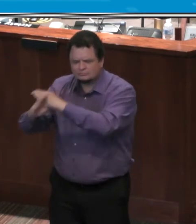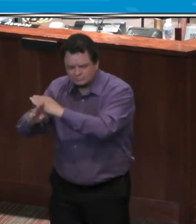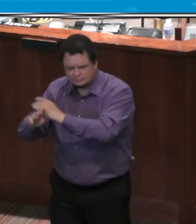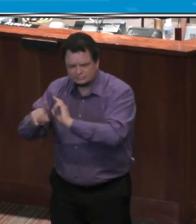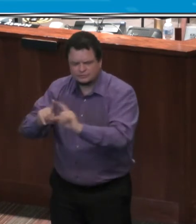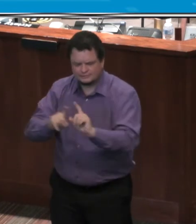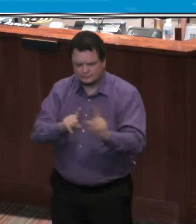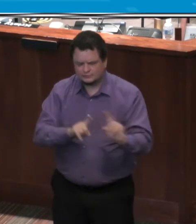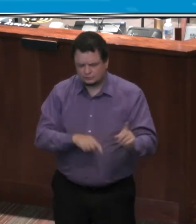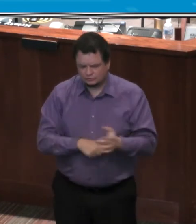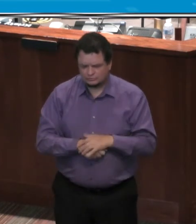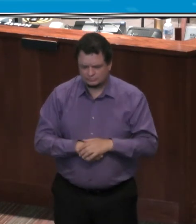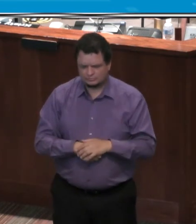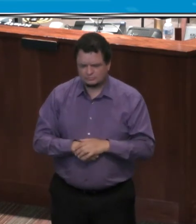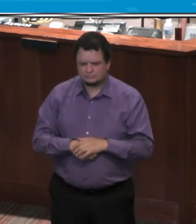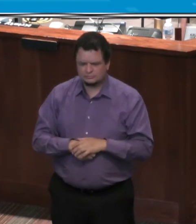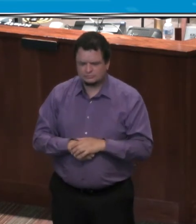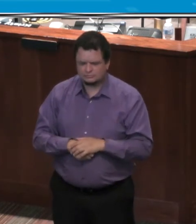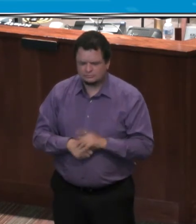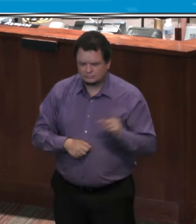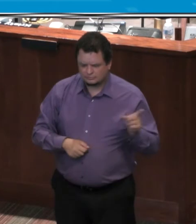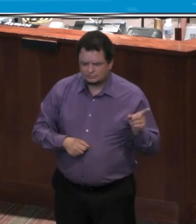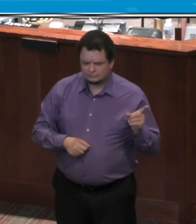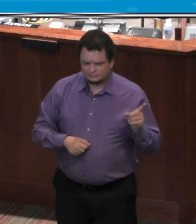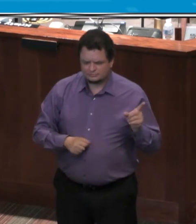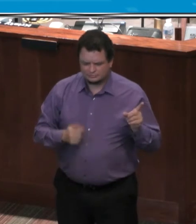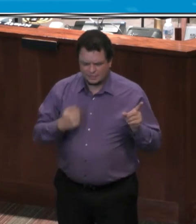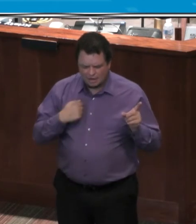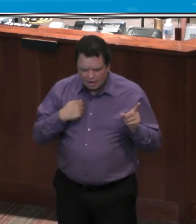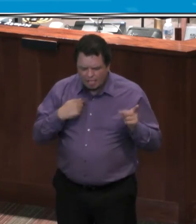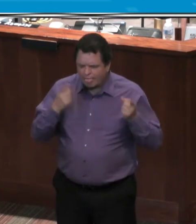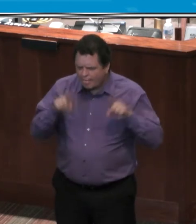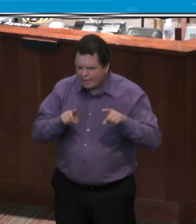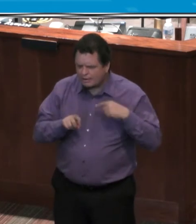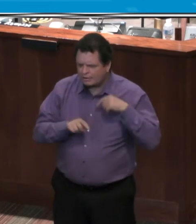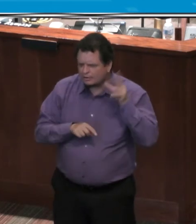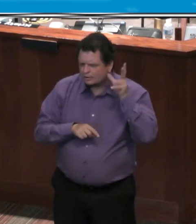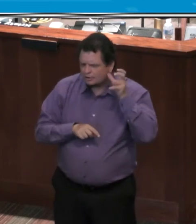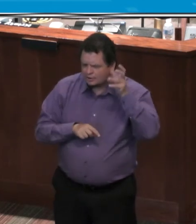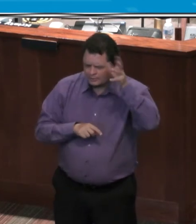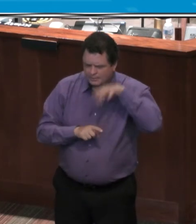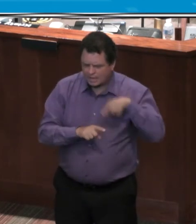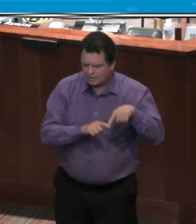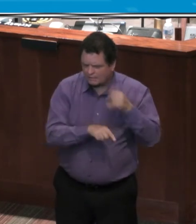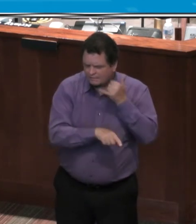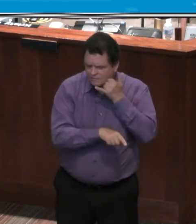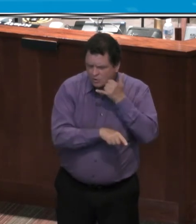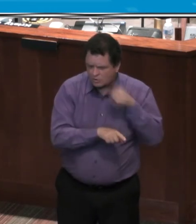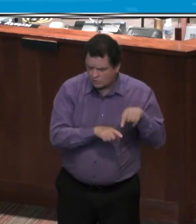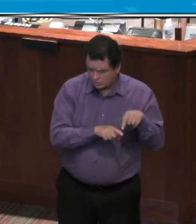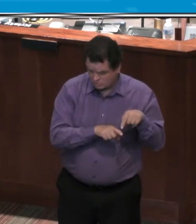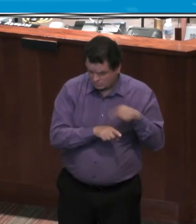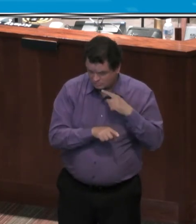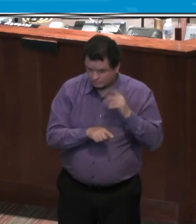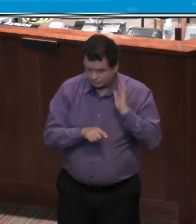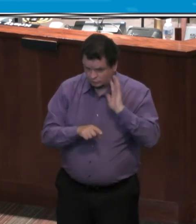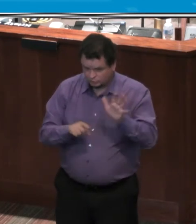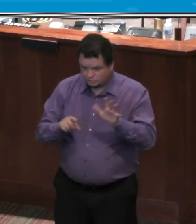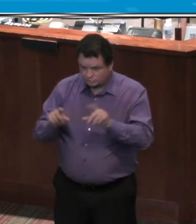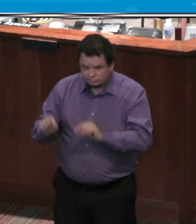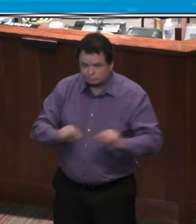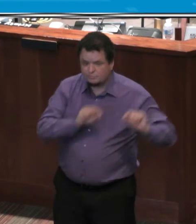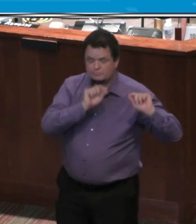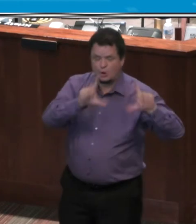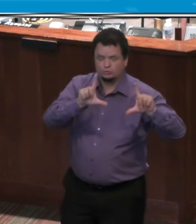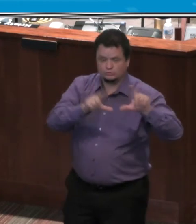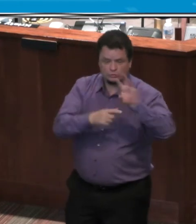Mr. Gonzalez talk about this guidance, and it is posted on our website, and it is also posted on the CDPHE website, and